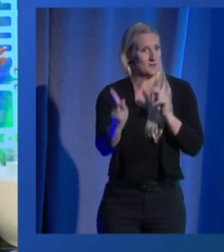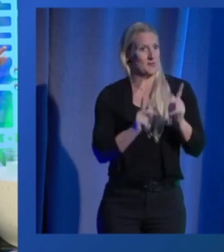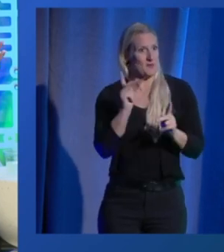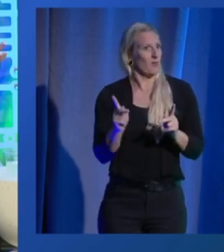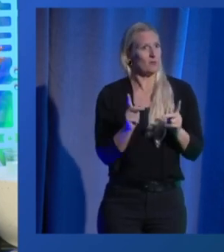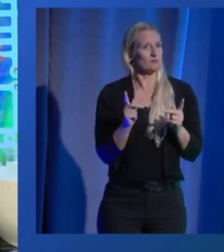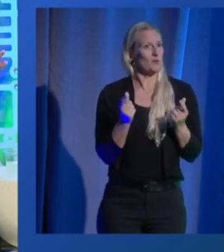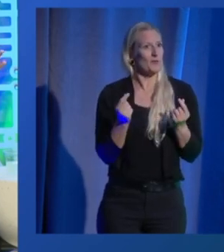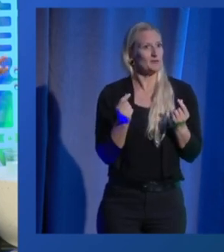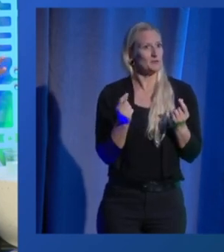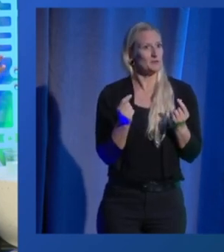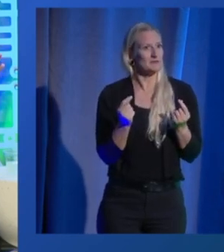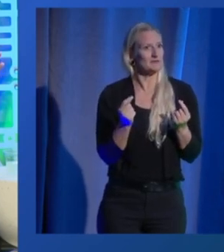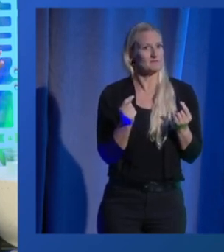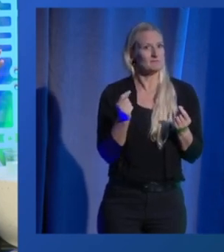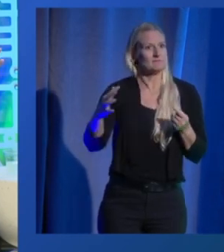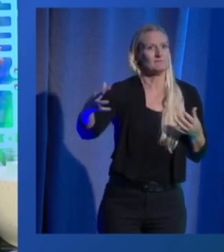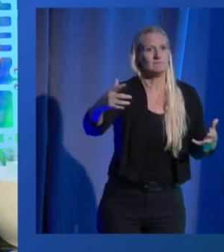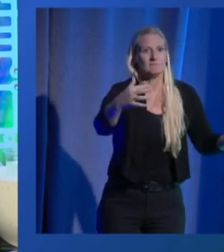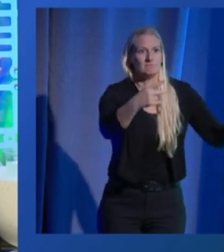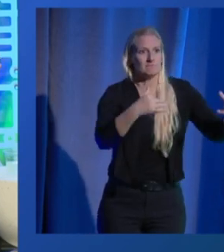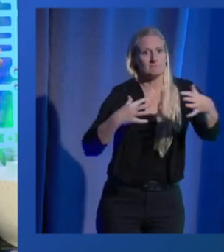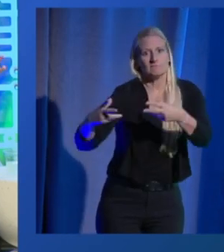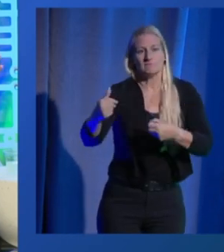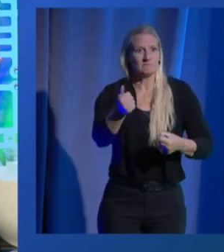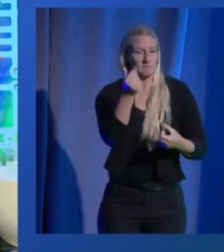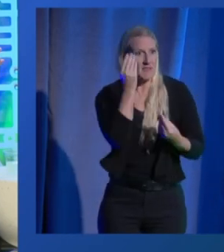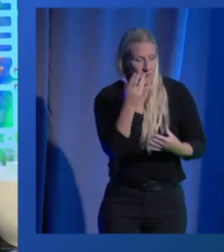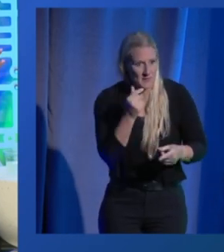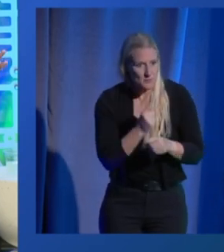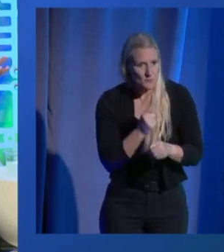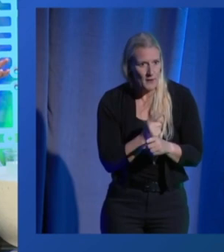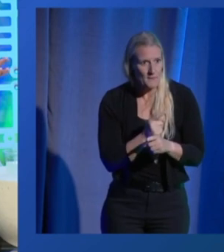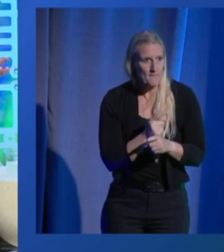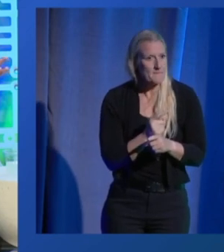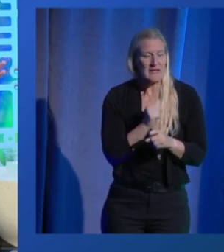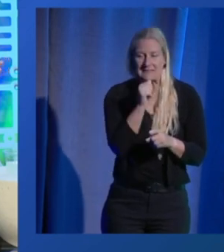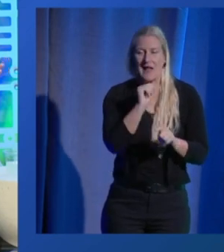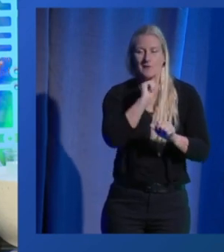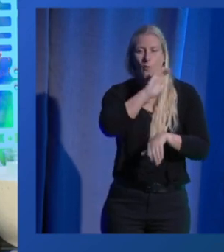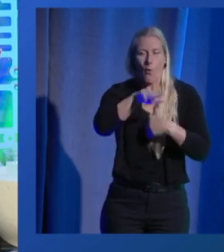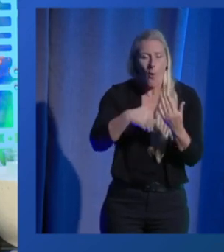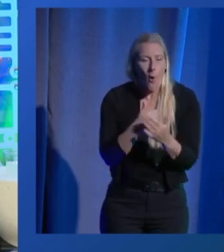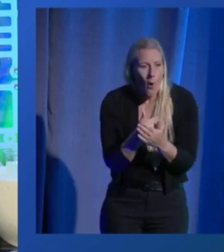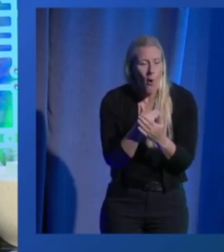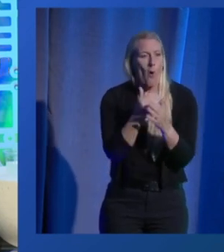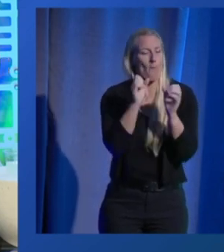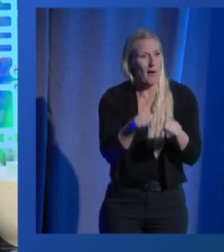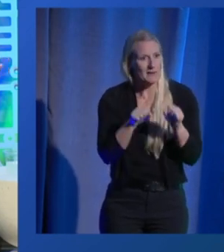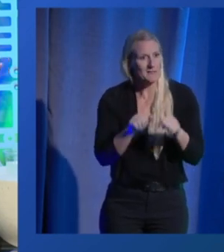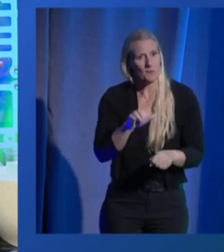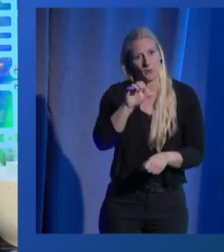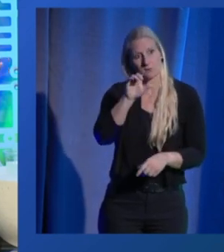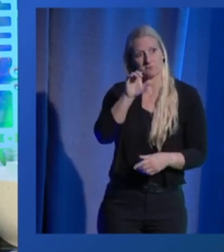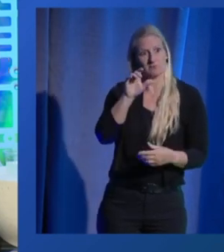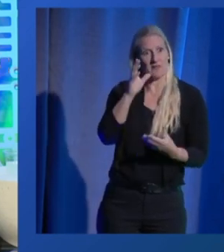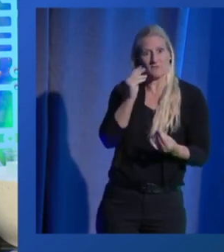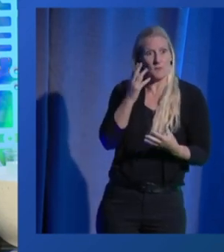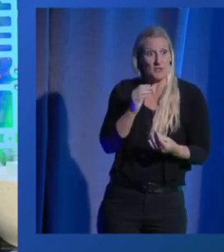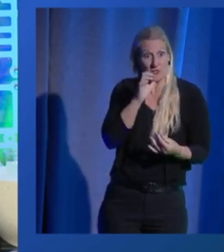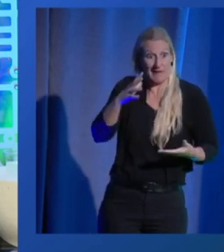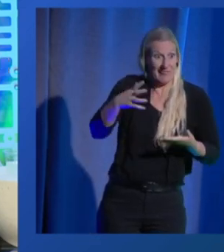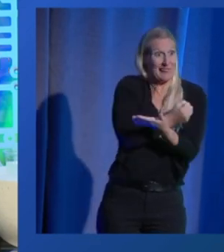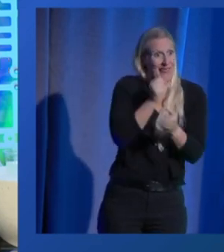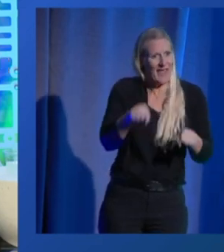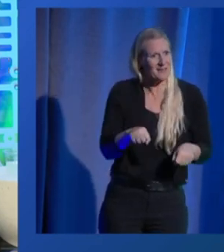hand and it's not always every piece of possible information there's still going to be unknown unknowns and they